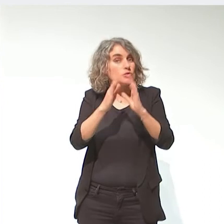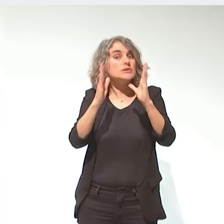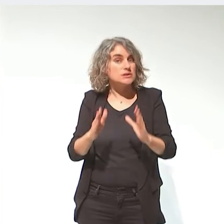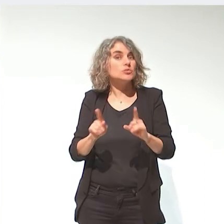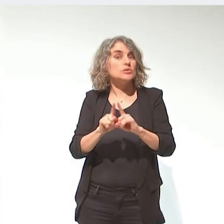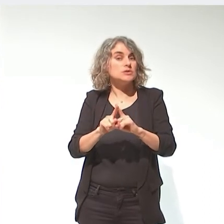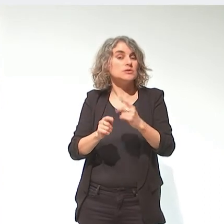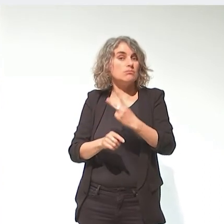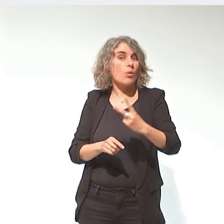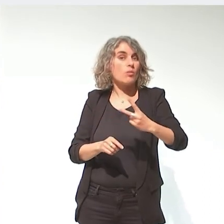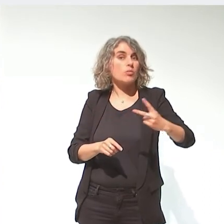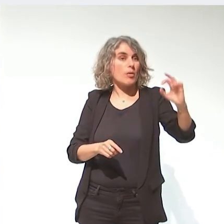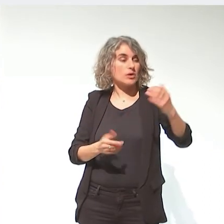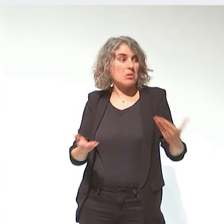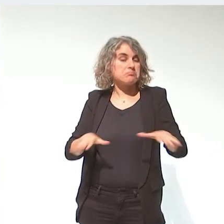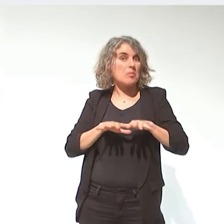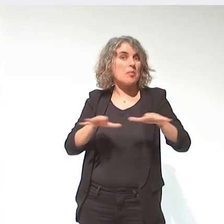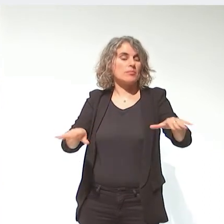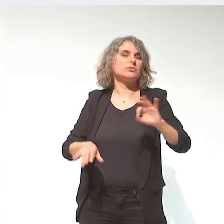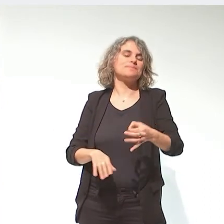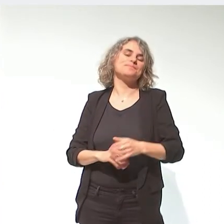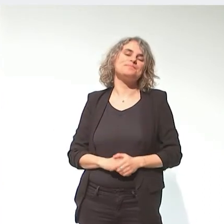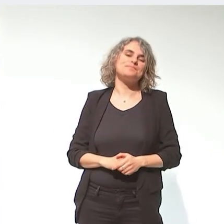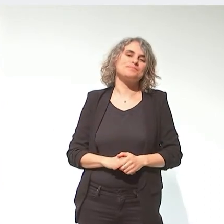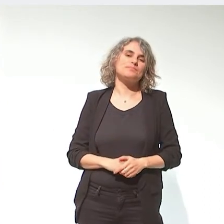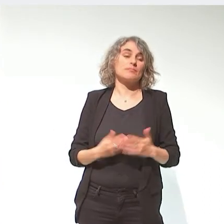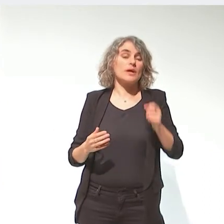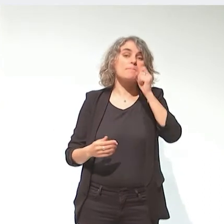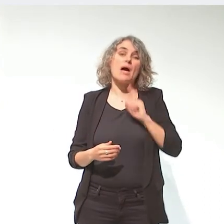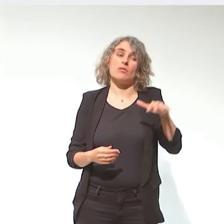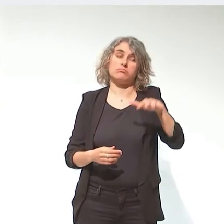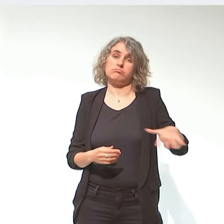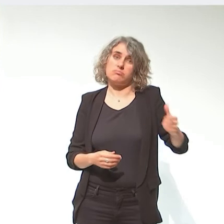And the parents are the only ones to decide